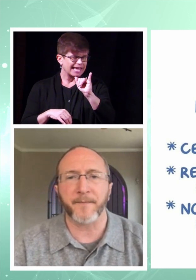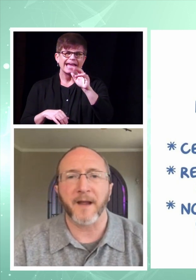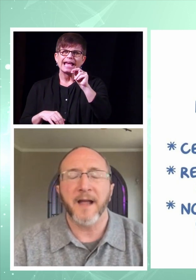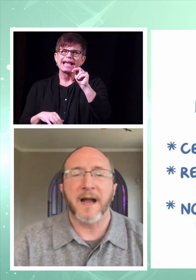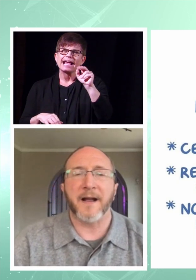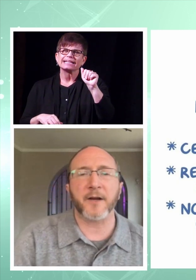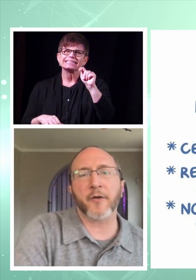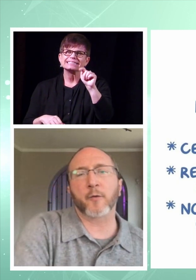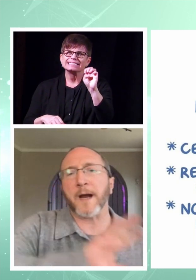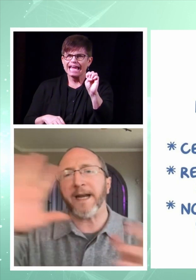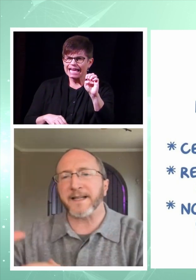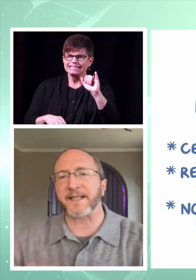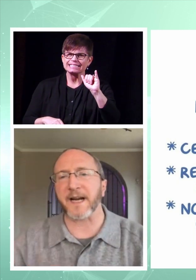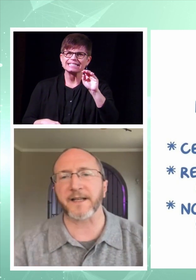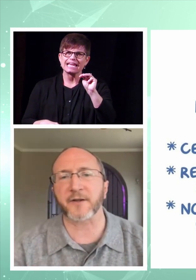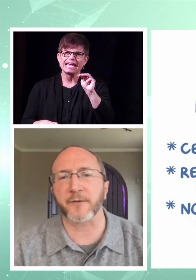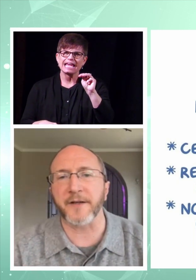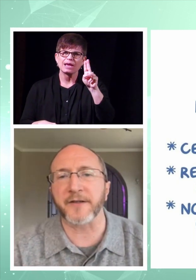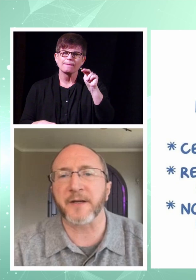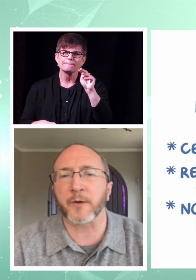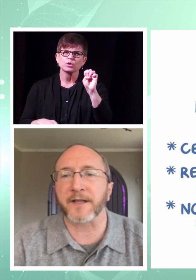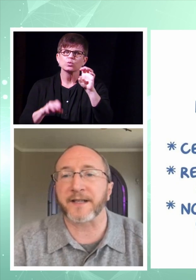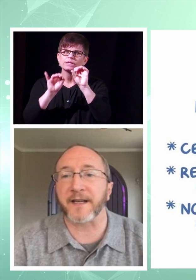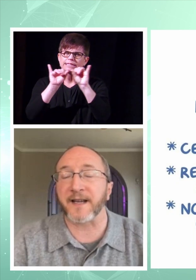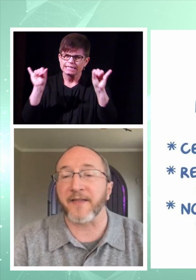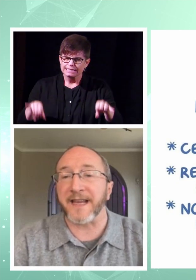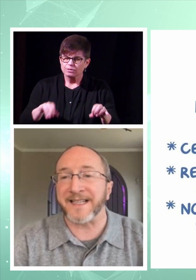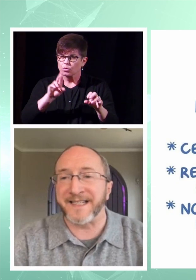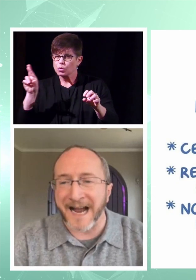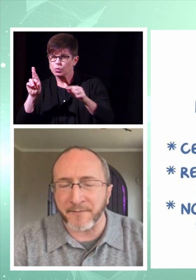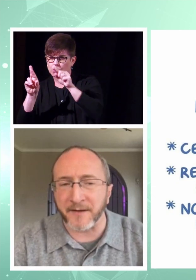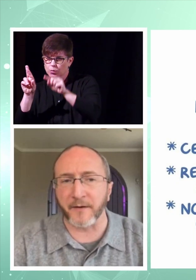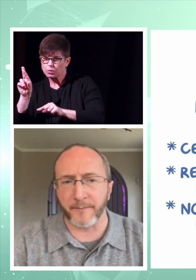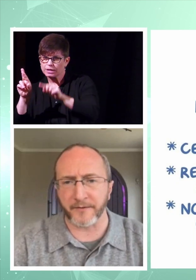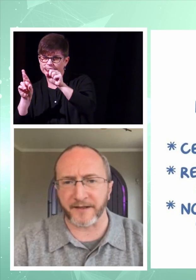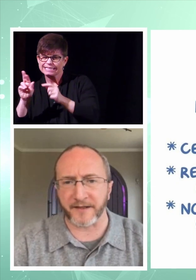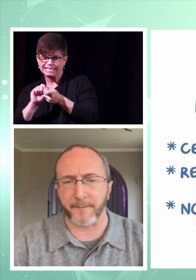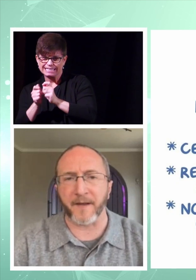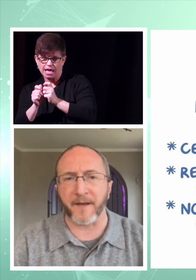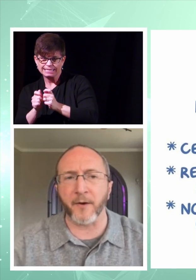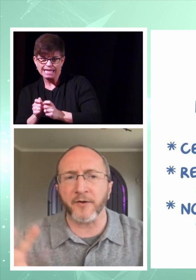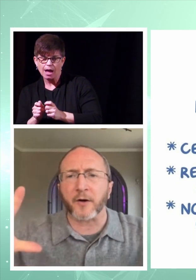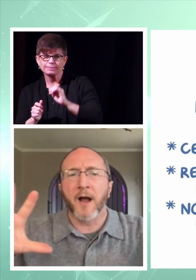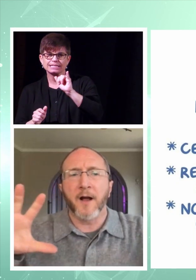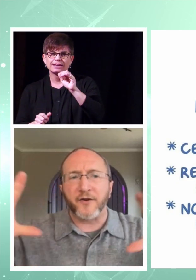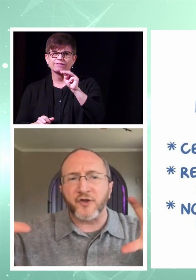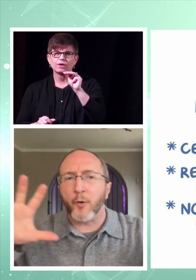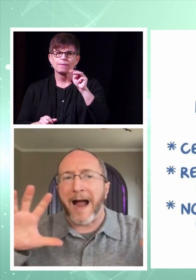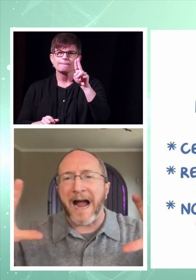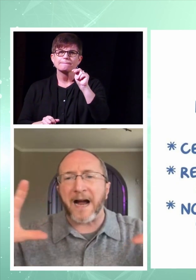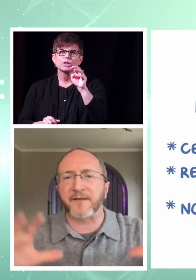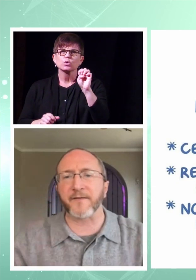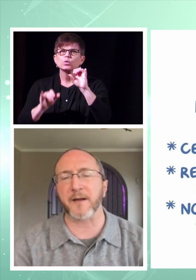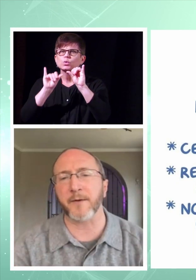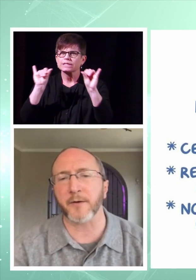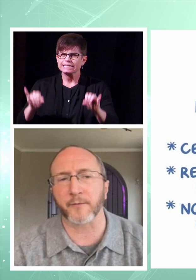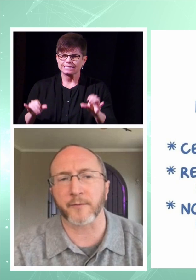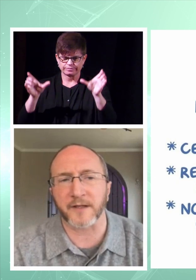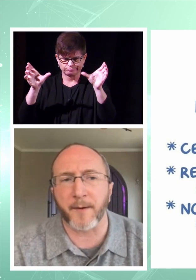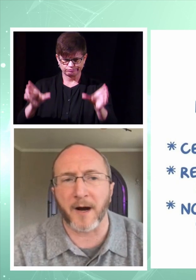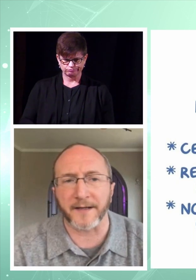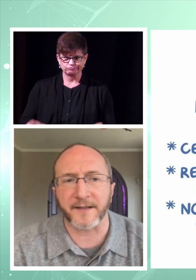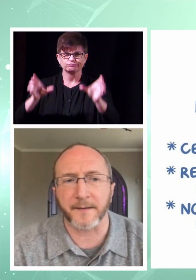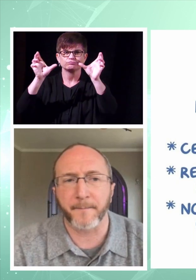system. And then on the right-hand side of the screen, you see where it says the adaptive immune system. And those are the two halves of the